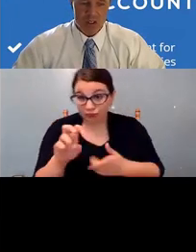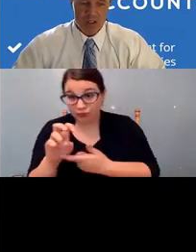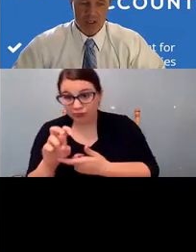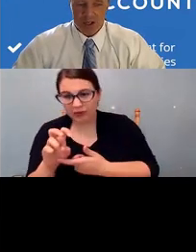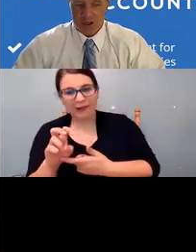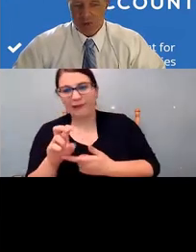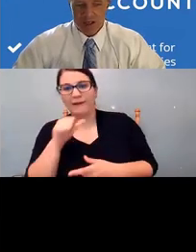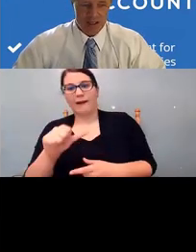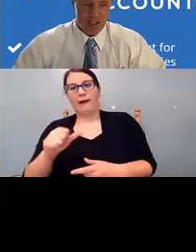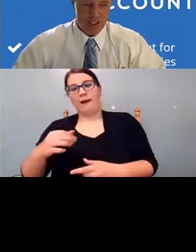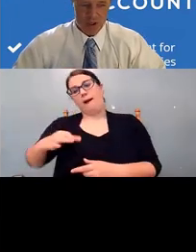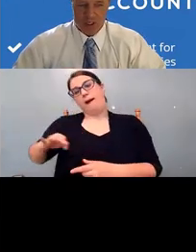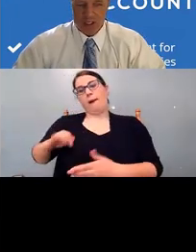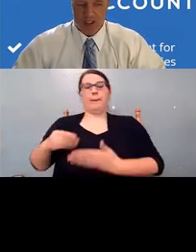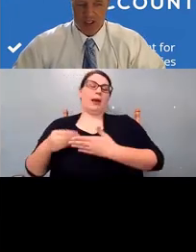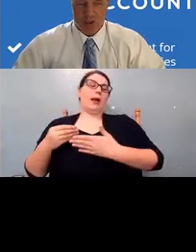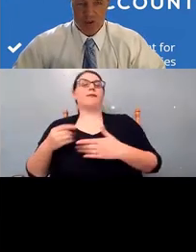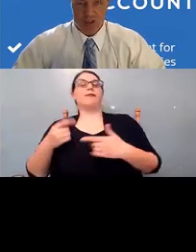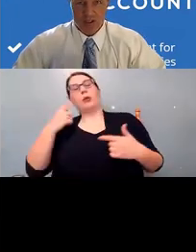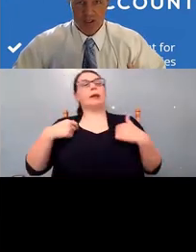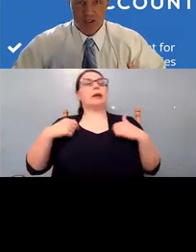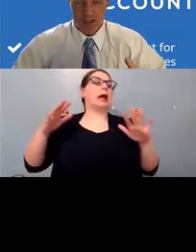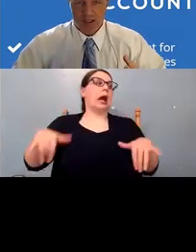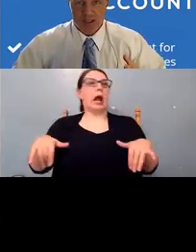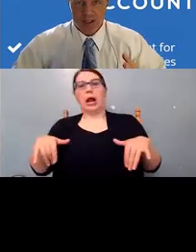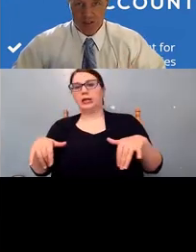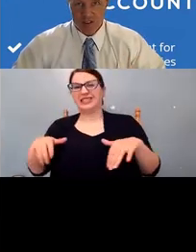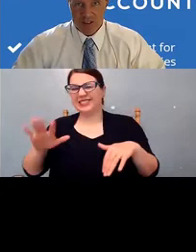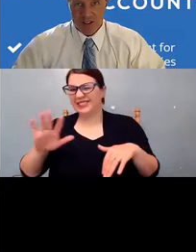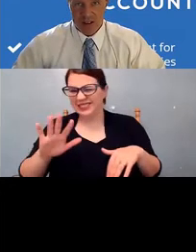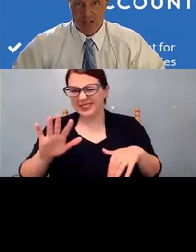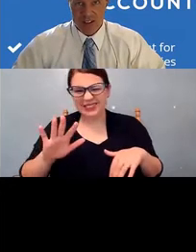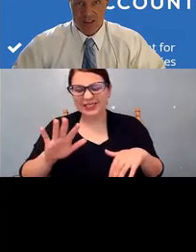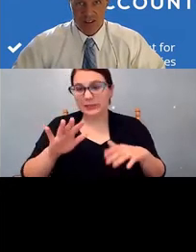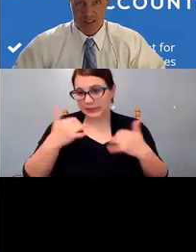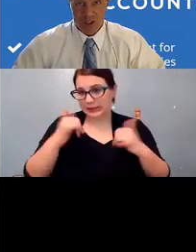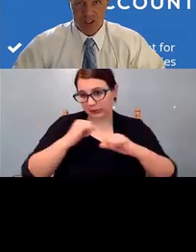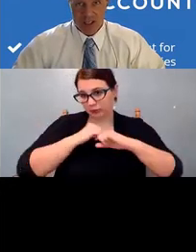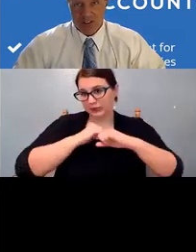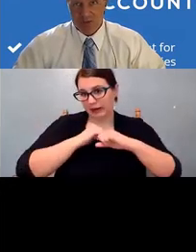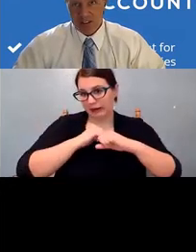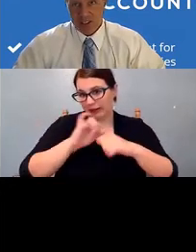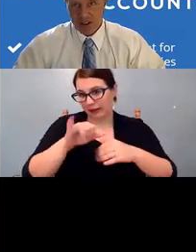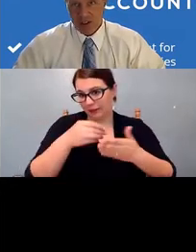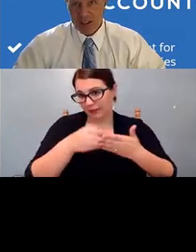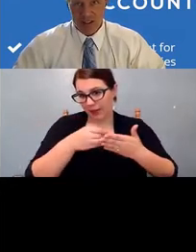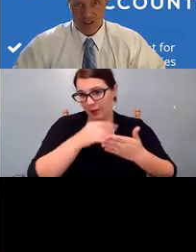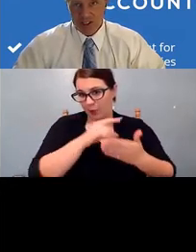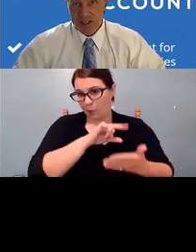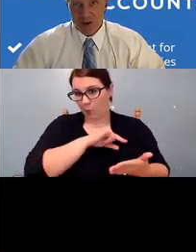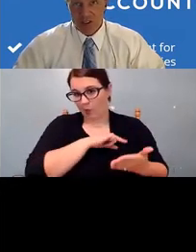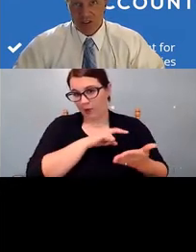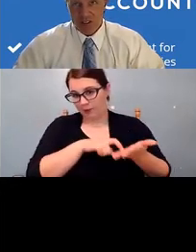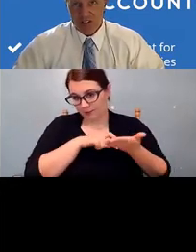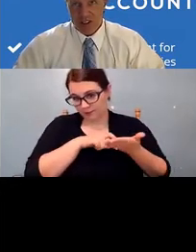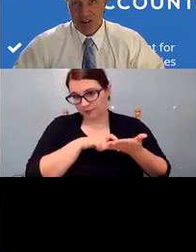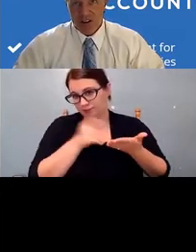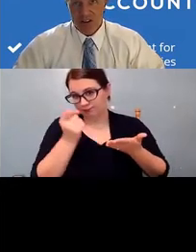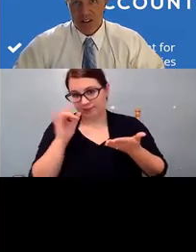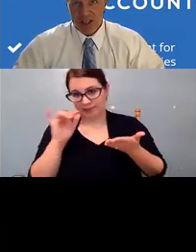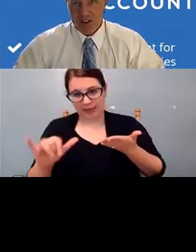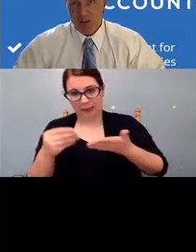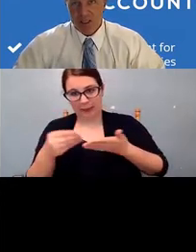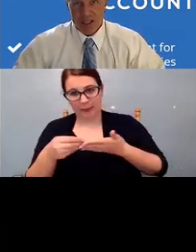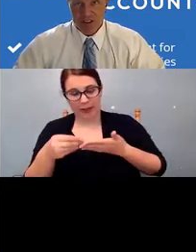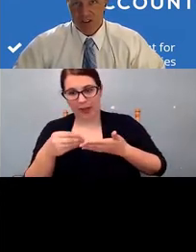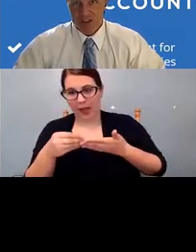resource, but you would need to have it looked at as being segregated, understand how much of it is there,